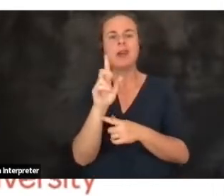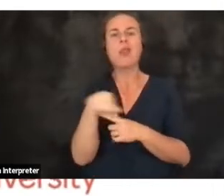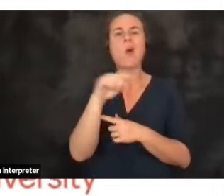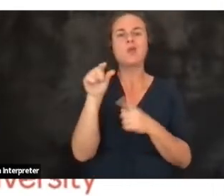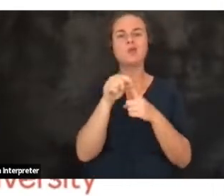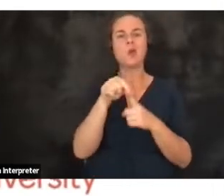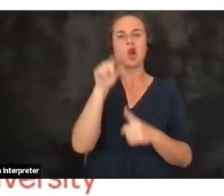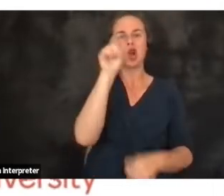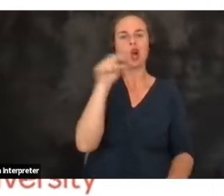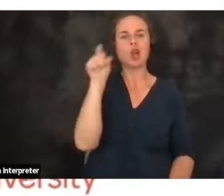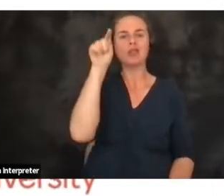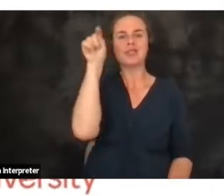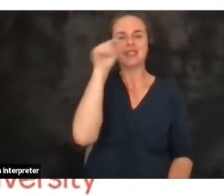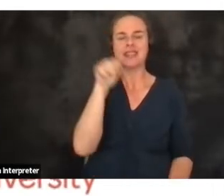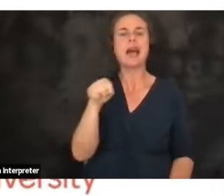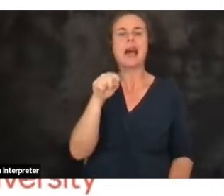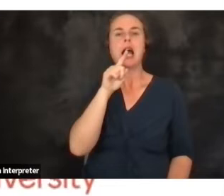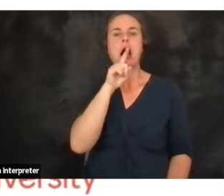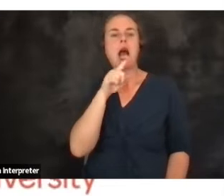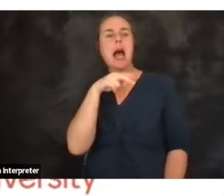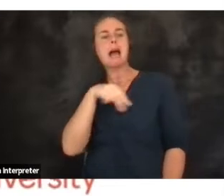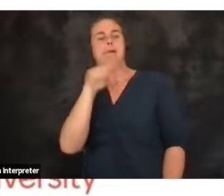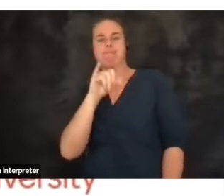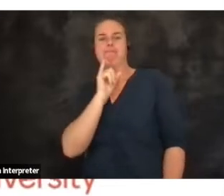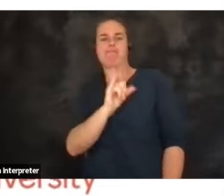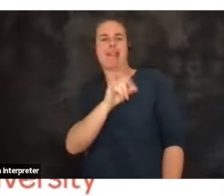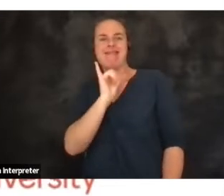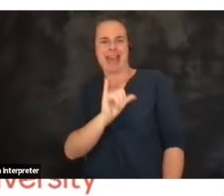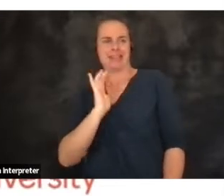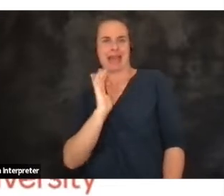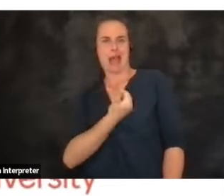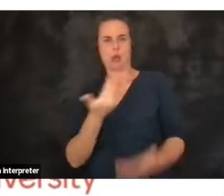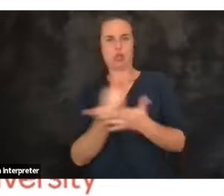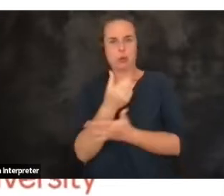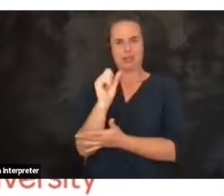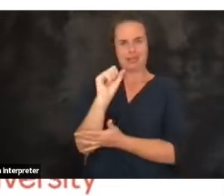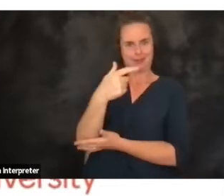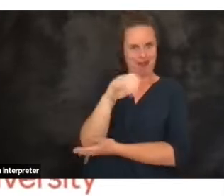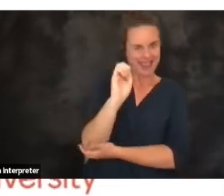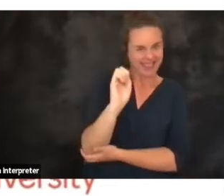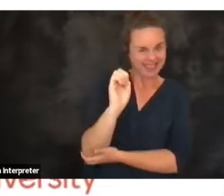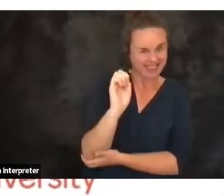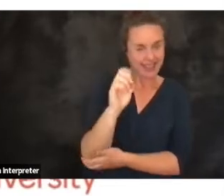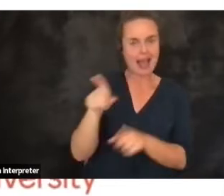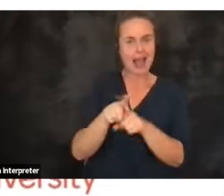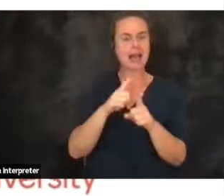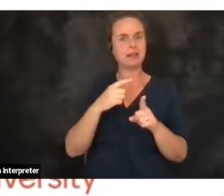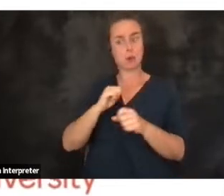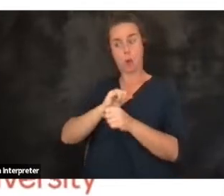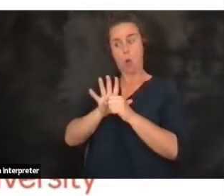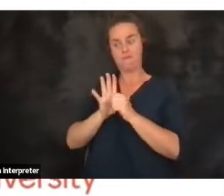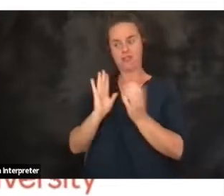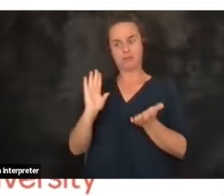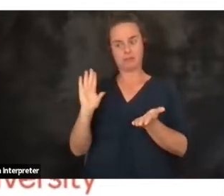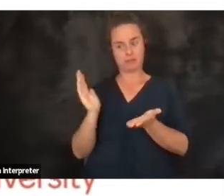new space that we're entering into as we re-emerge or emerge from COVID and the COVID